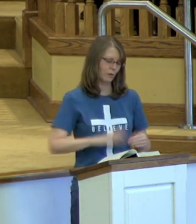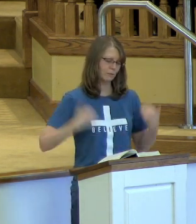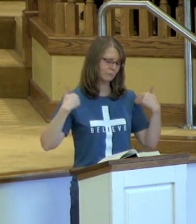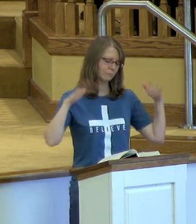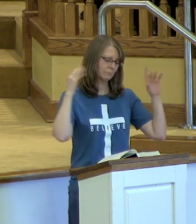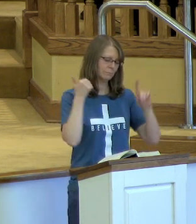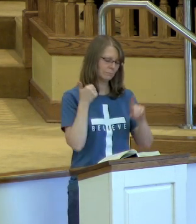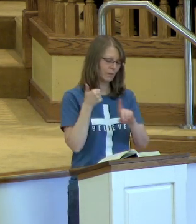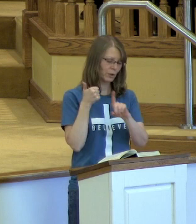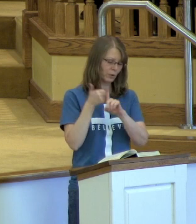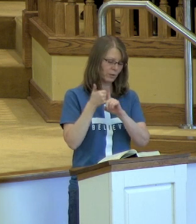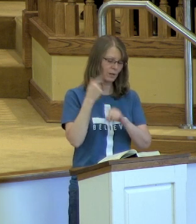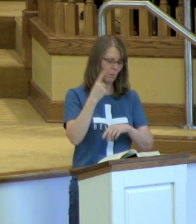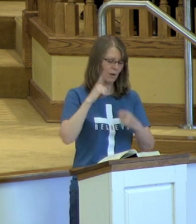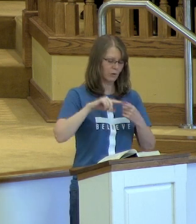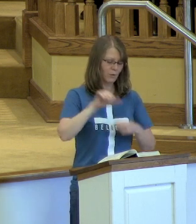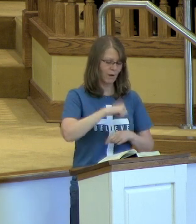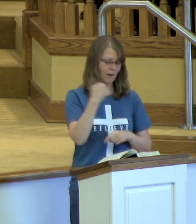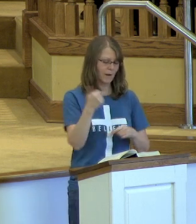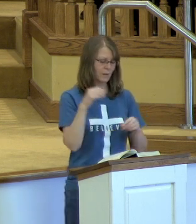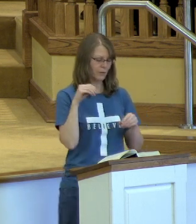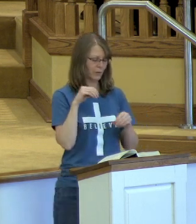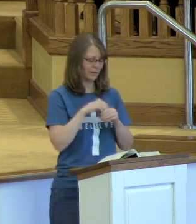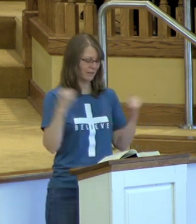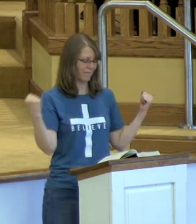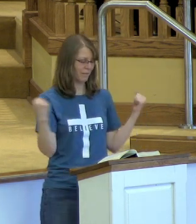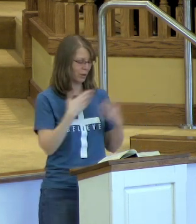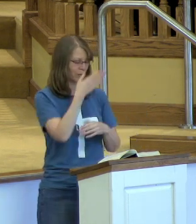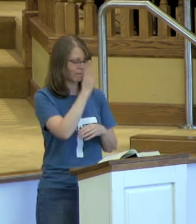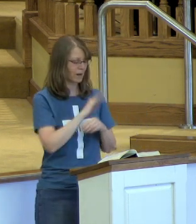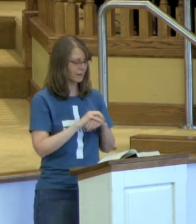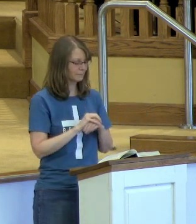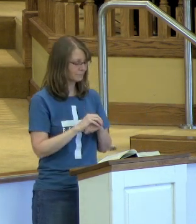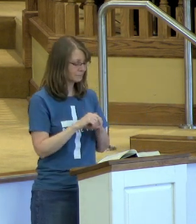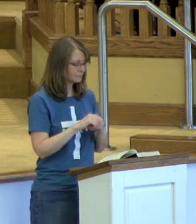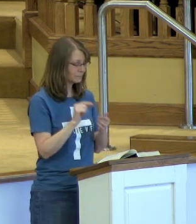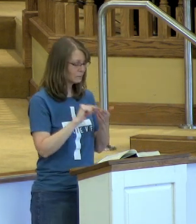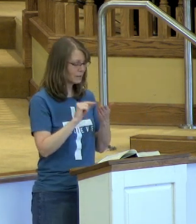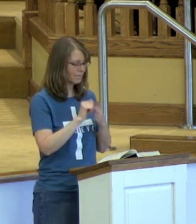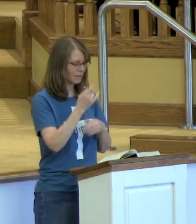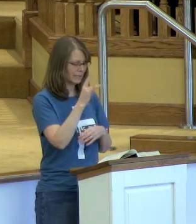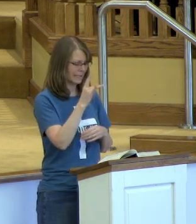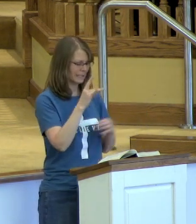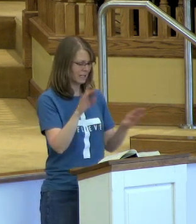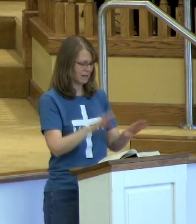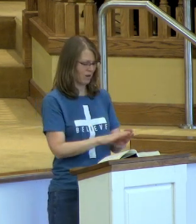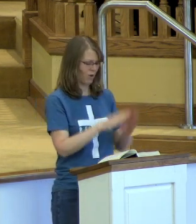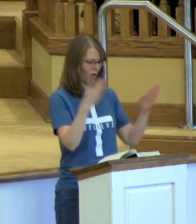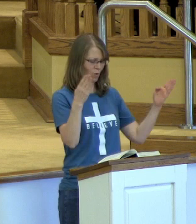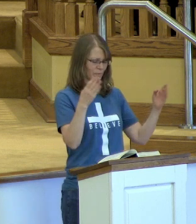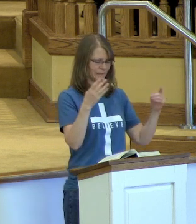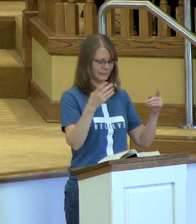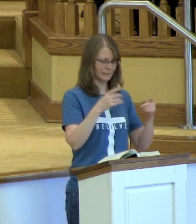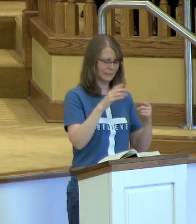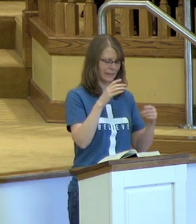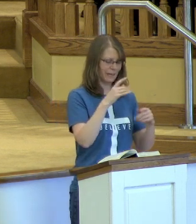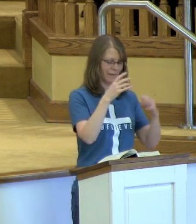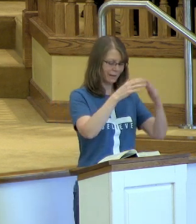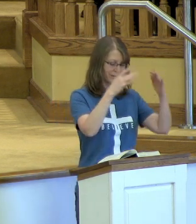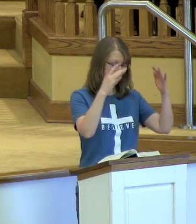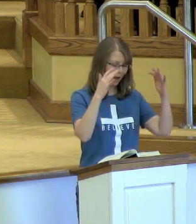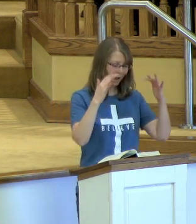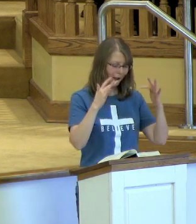God. If you'll see there in verse number 18, it opens up with that verse, and there is no period again until the end of verse